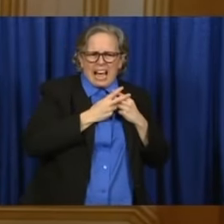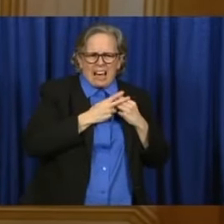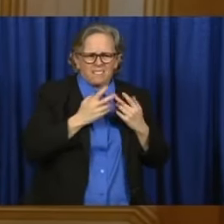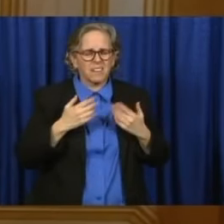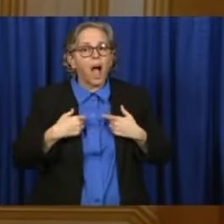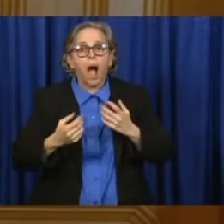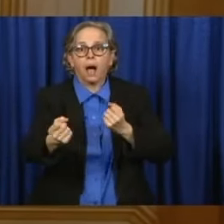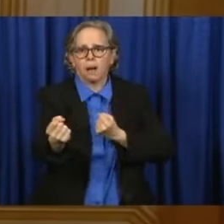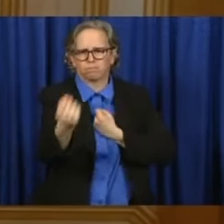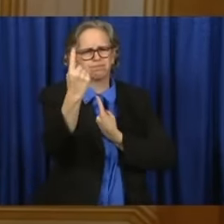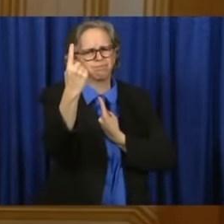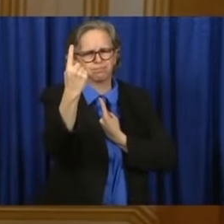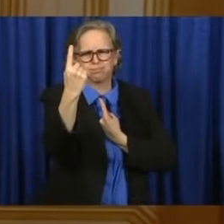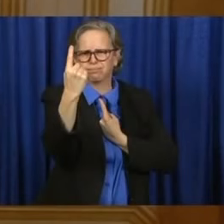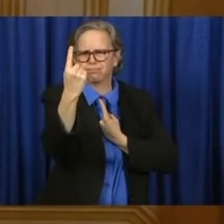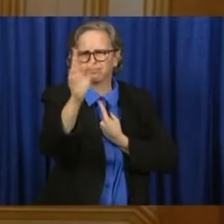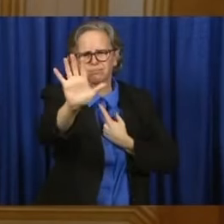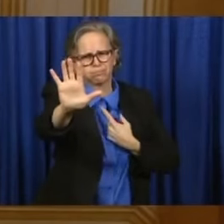that.